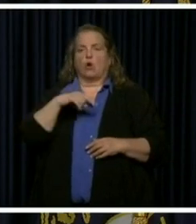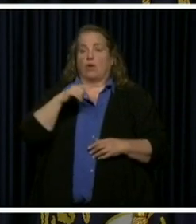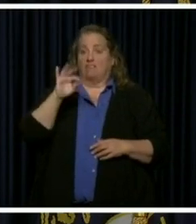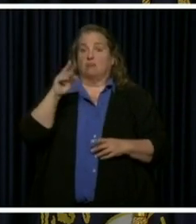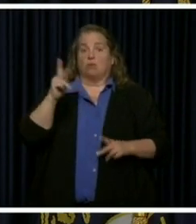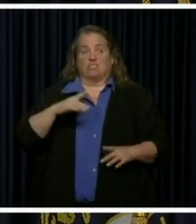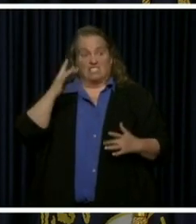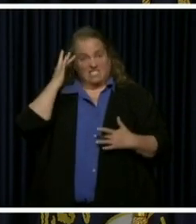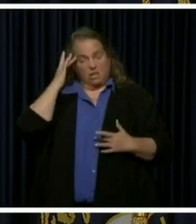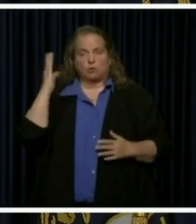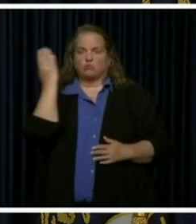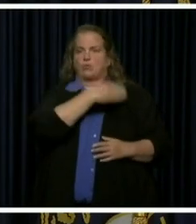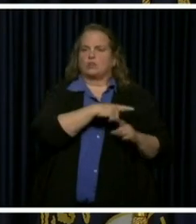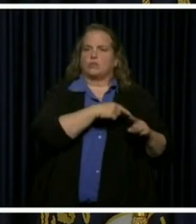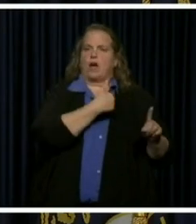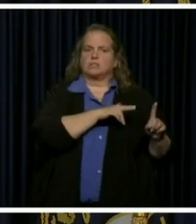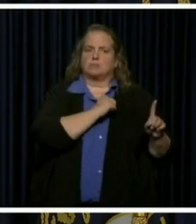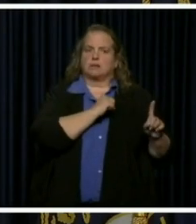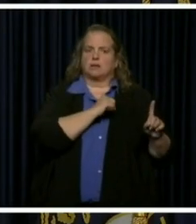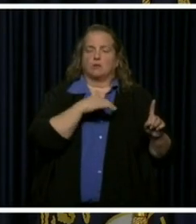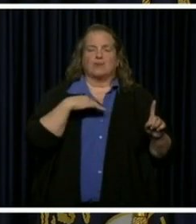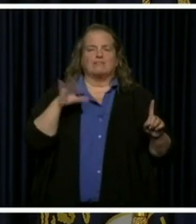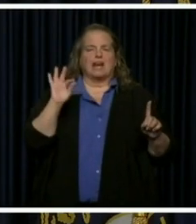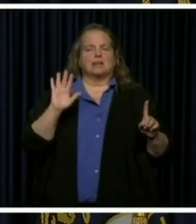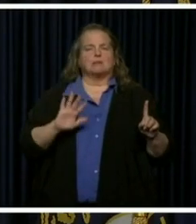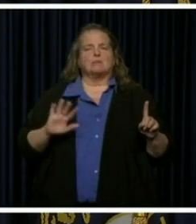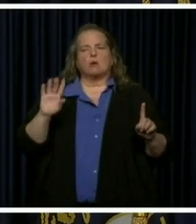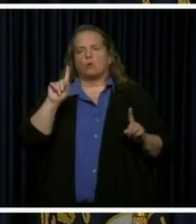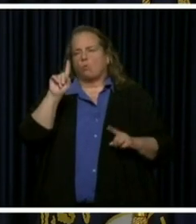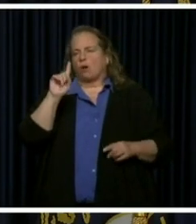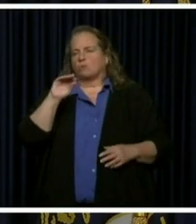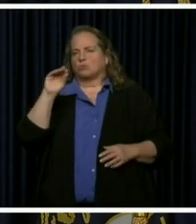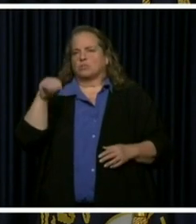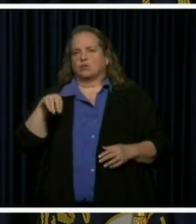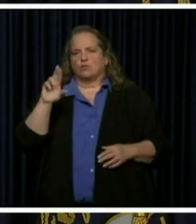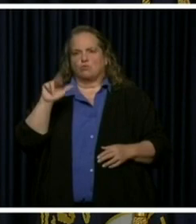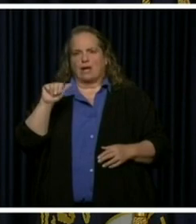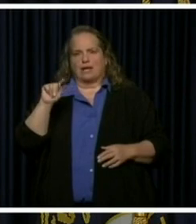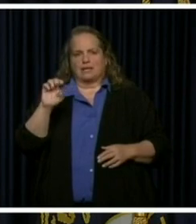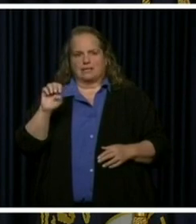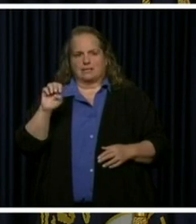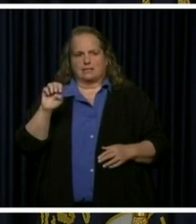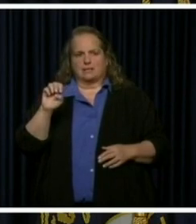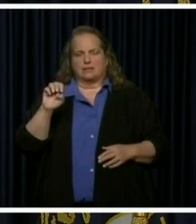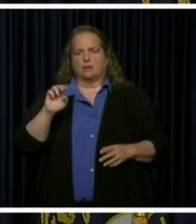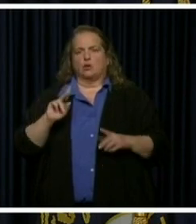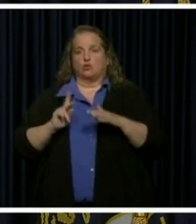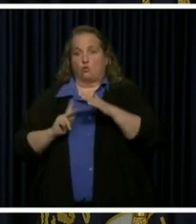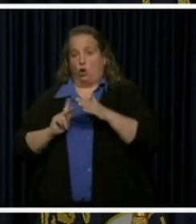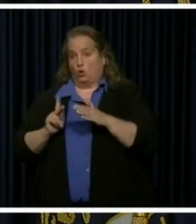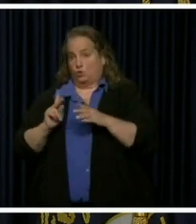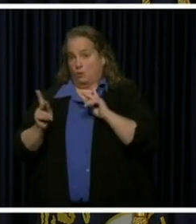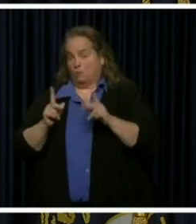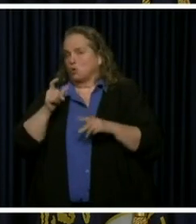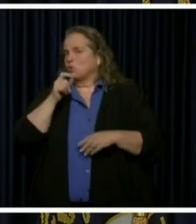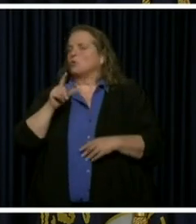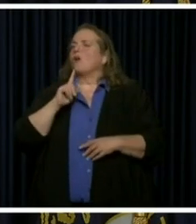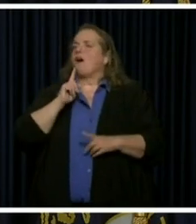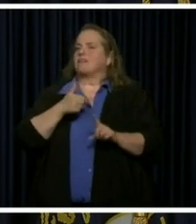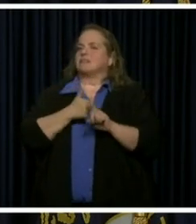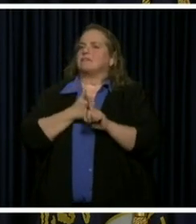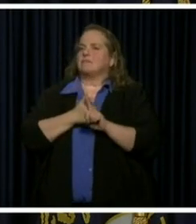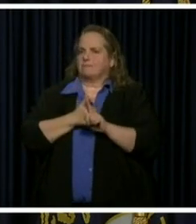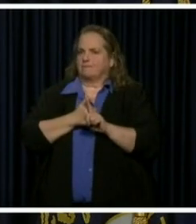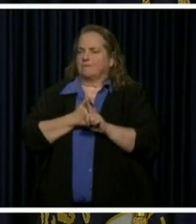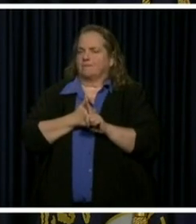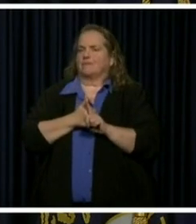that testing. And so we're finding about a 1% rate on the Kroger testing, which right now we think